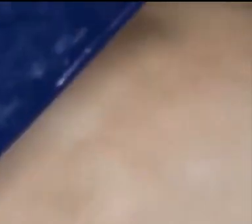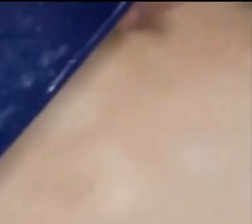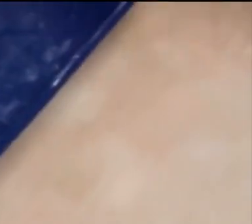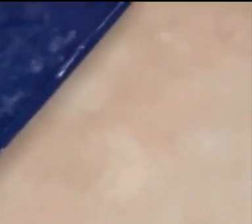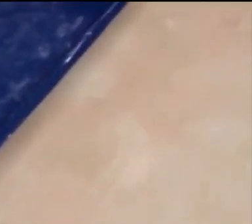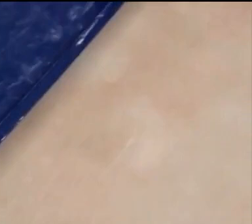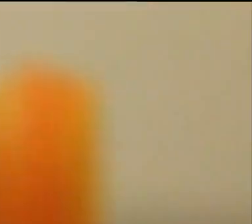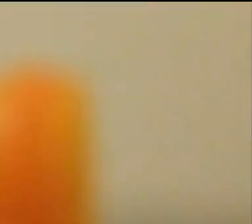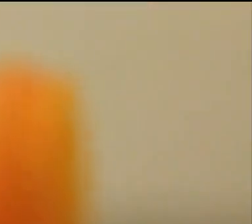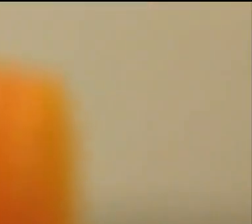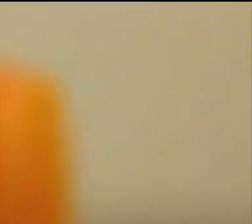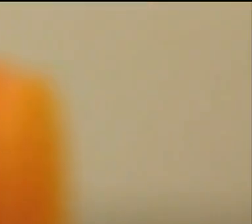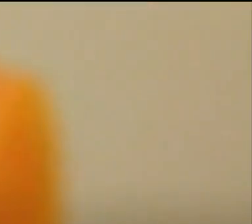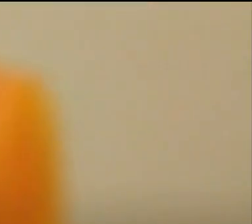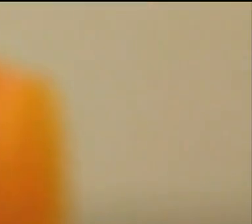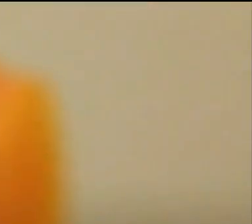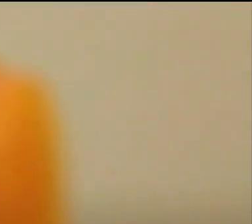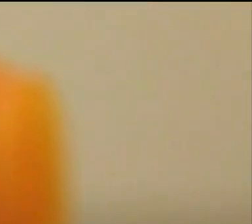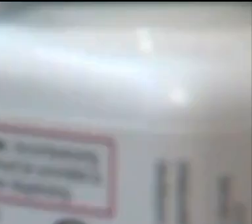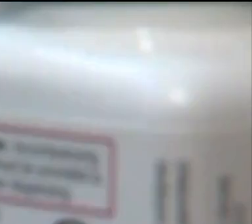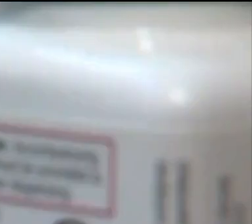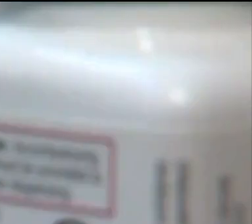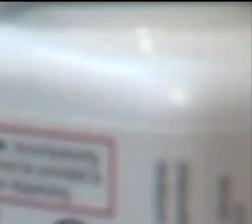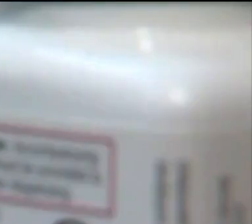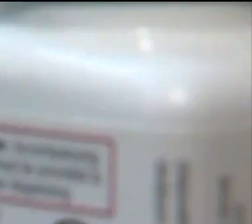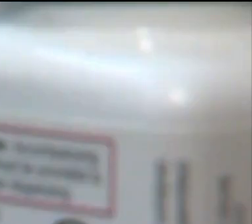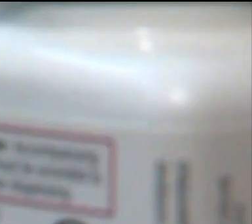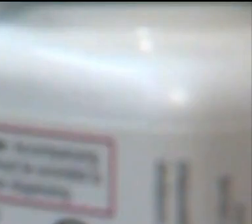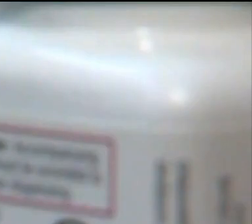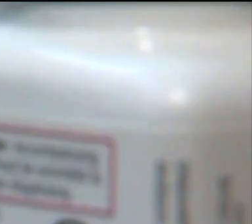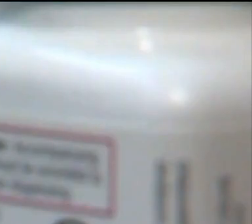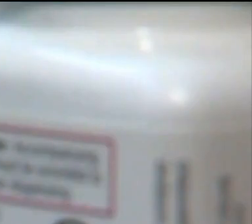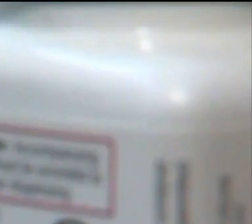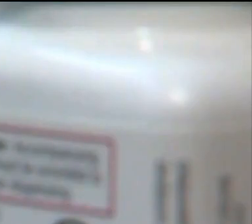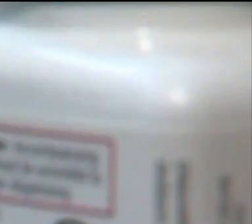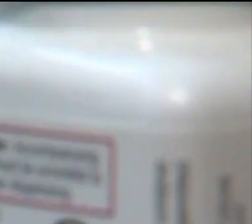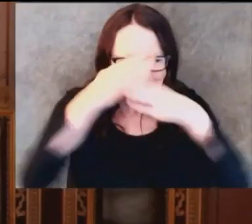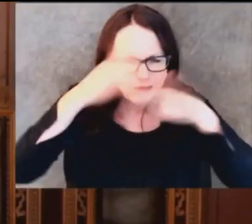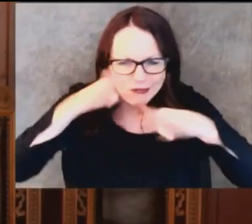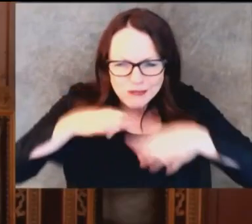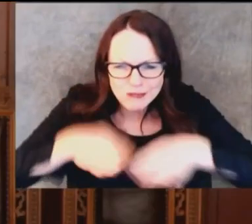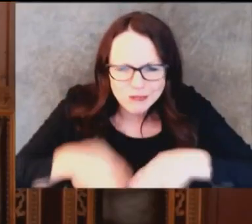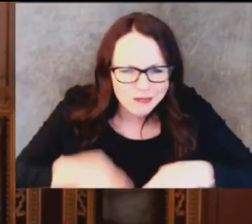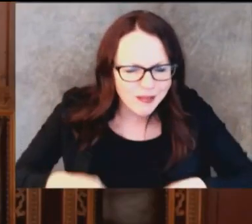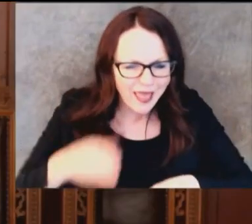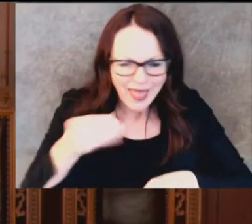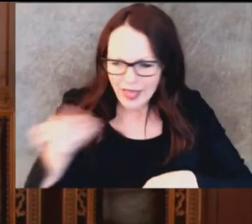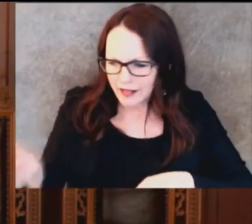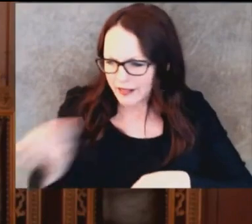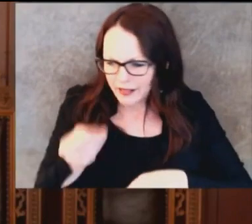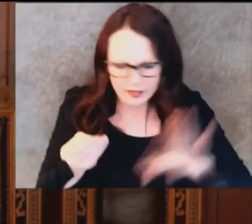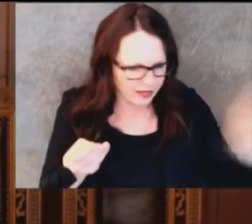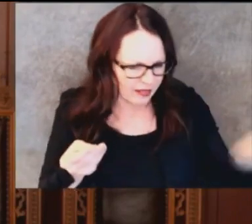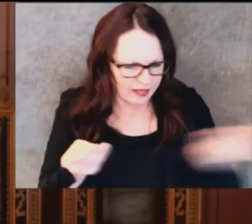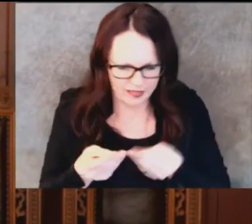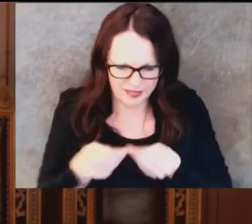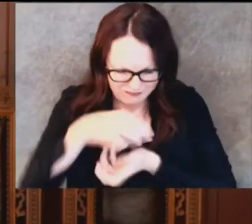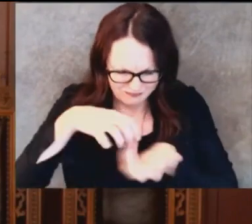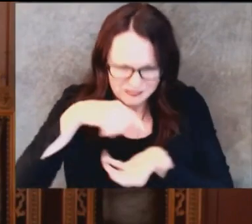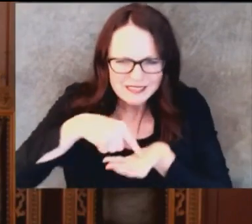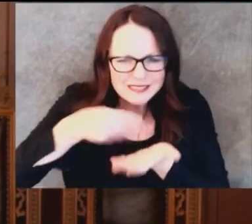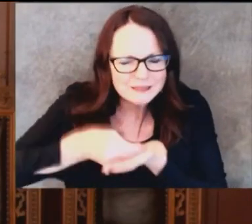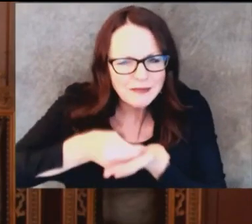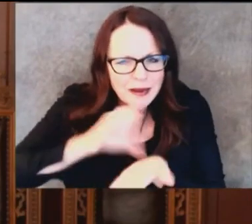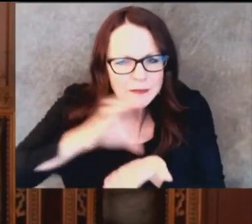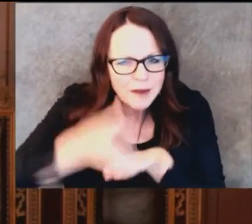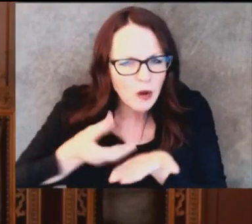recent overdose spike in Dane County, more than half were people who thought they were using oxycodone, which points to possible counterfeit pills in the